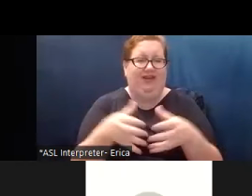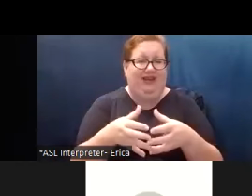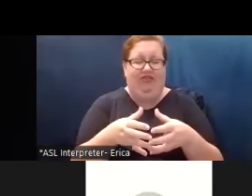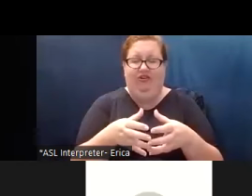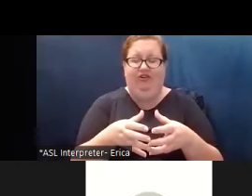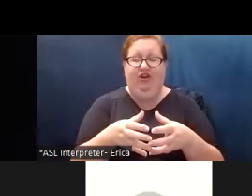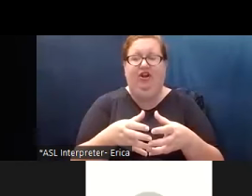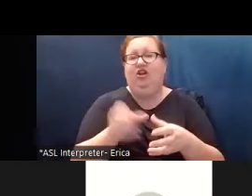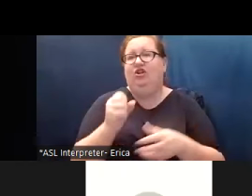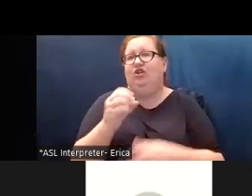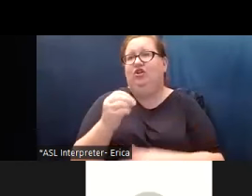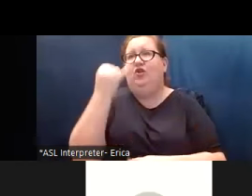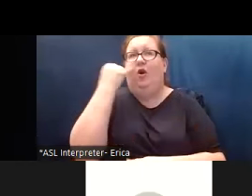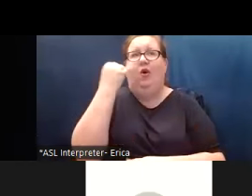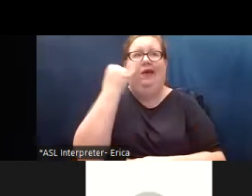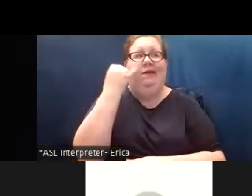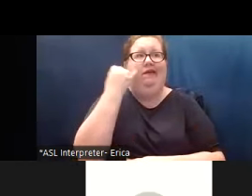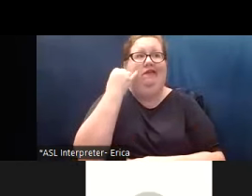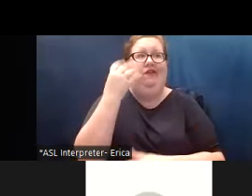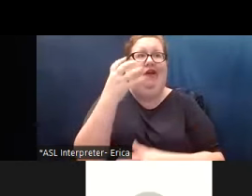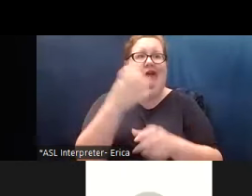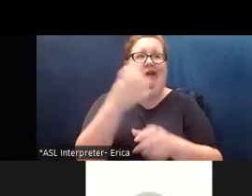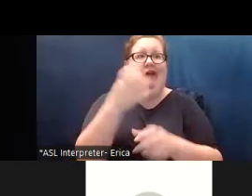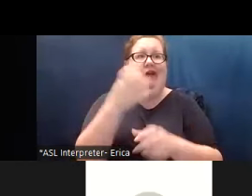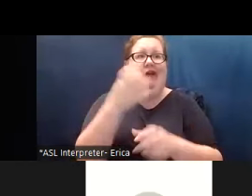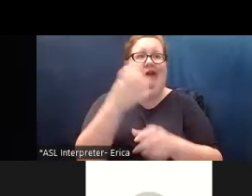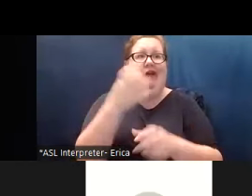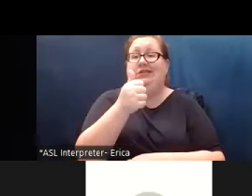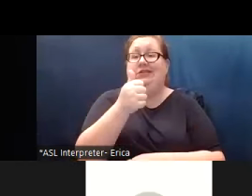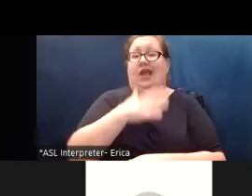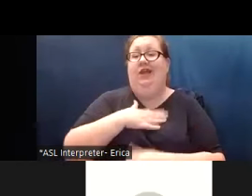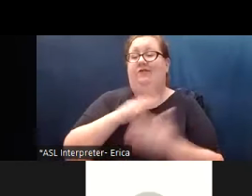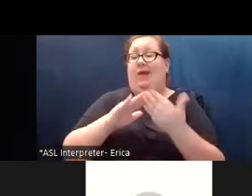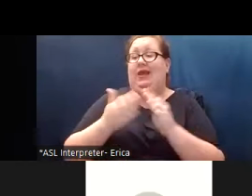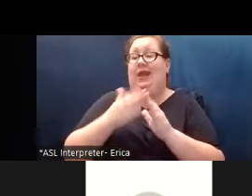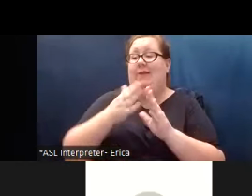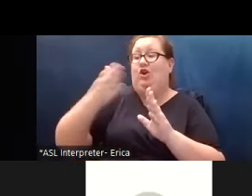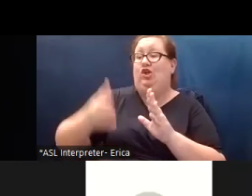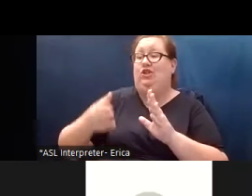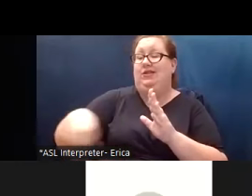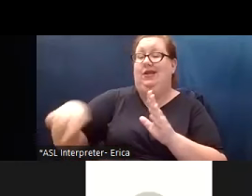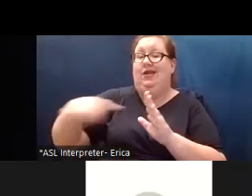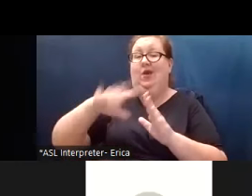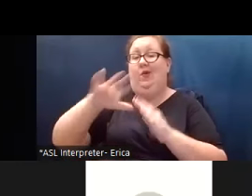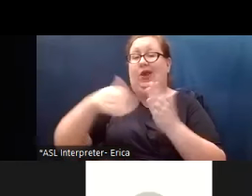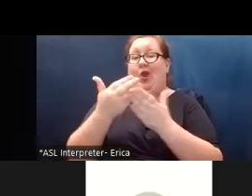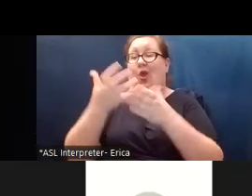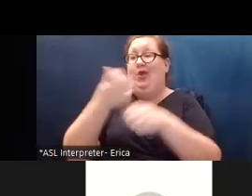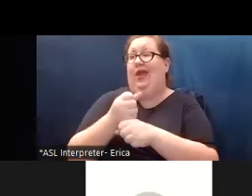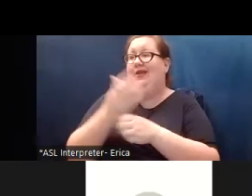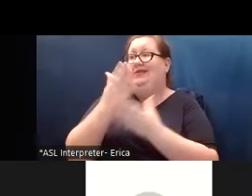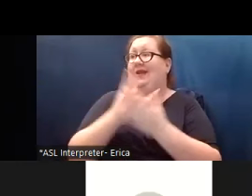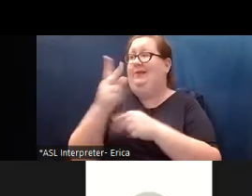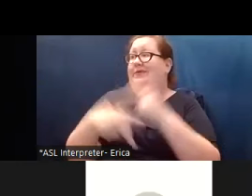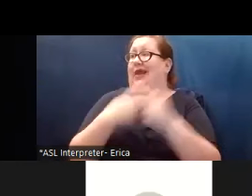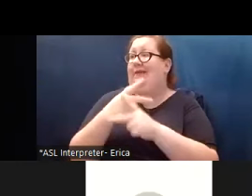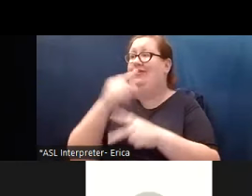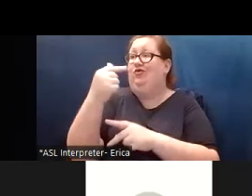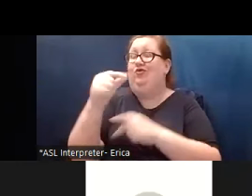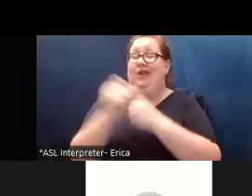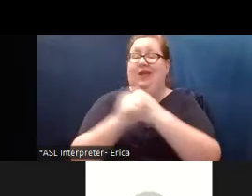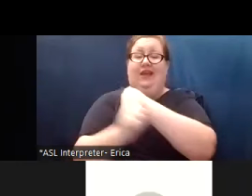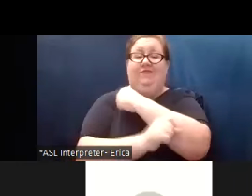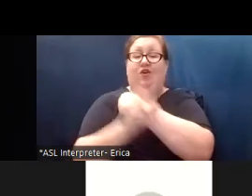if I get, 10 of my neighbors, we can all get, whatever, some kind of green infrastructure or some kind